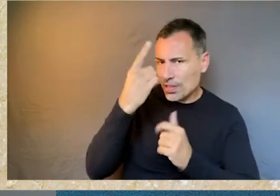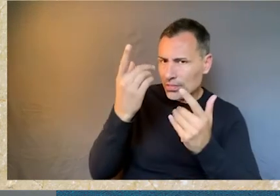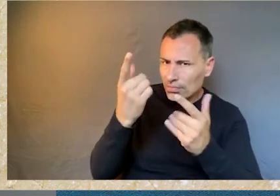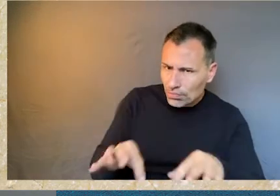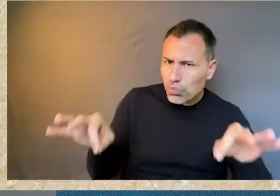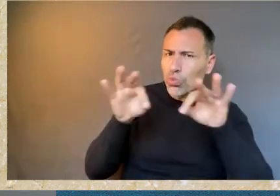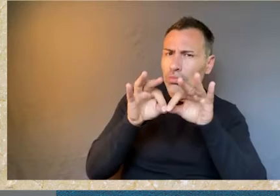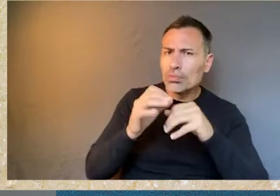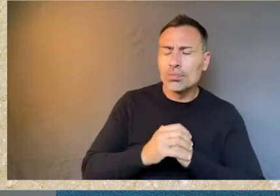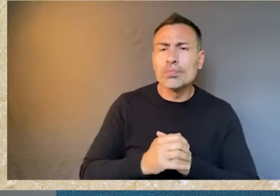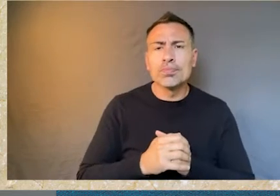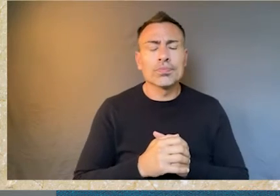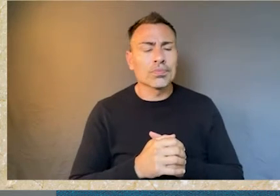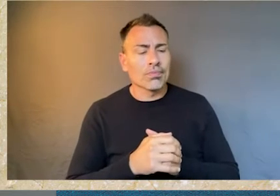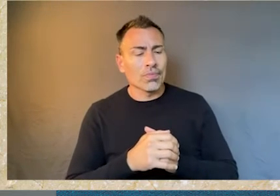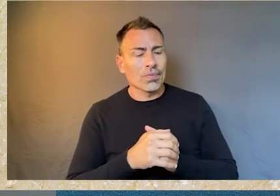question.